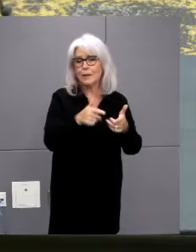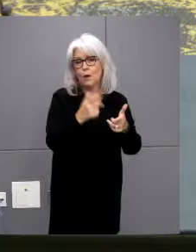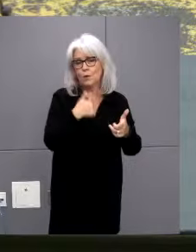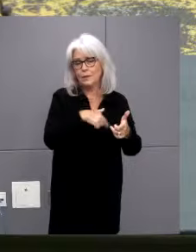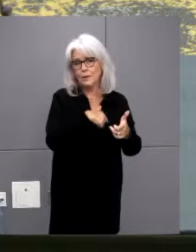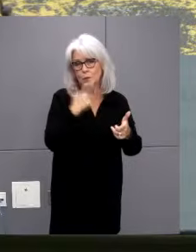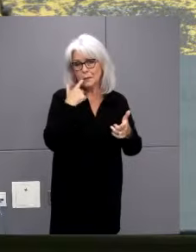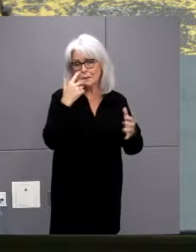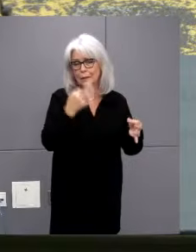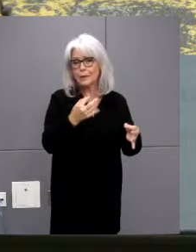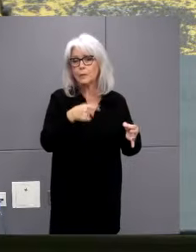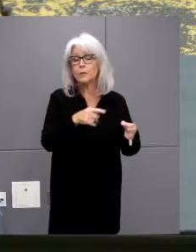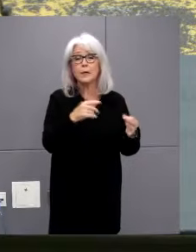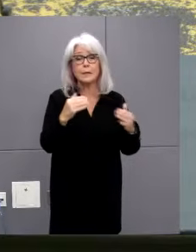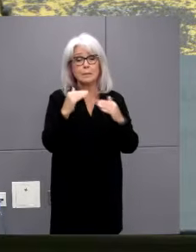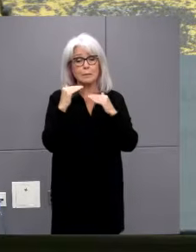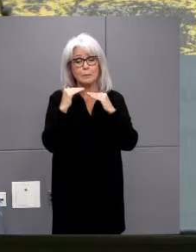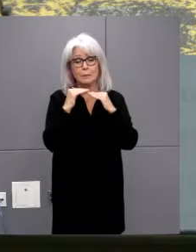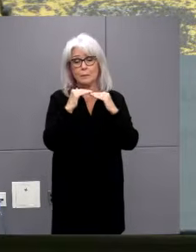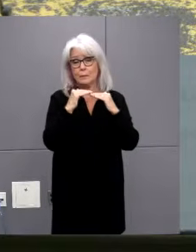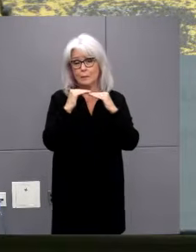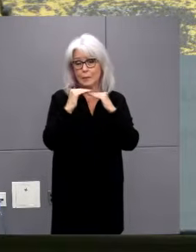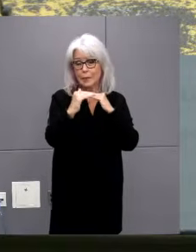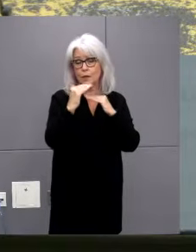but they are in line with budgeted amounts.